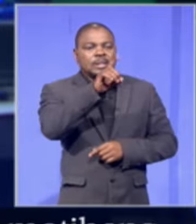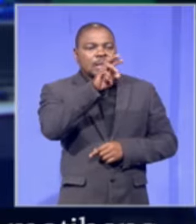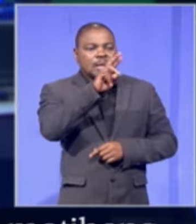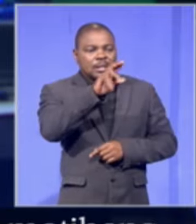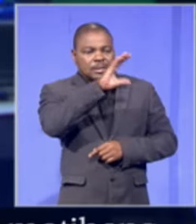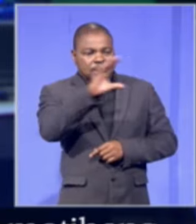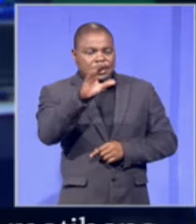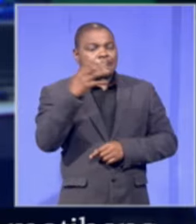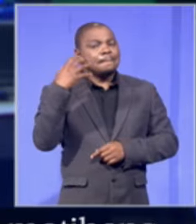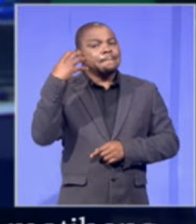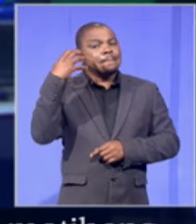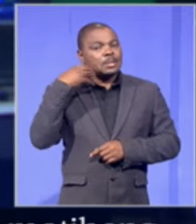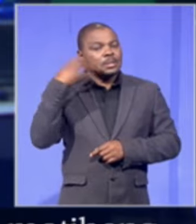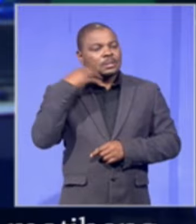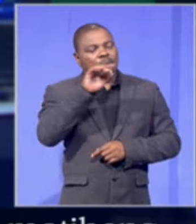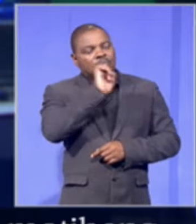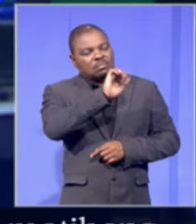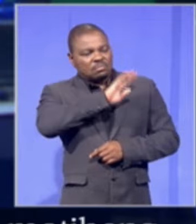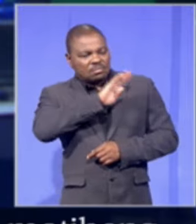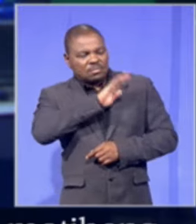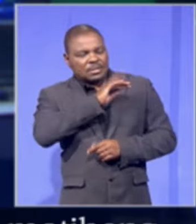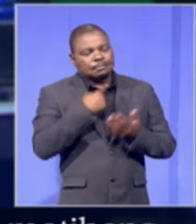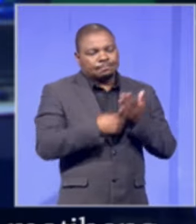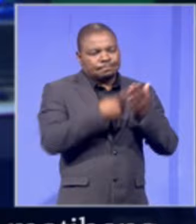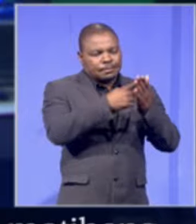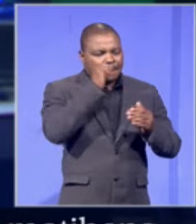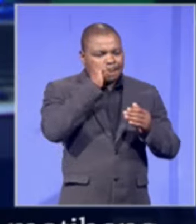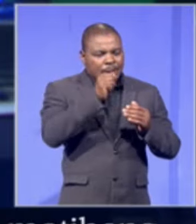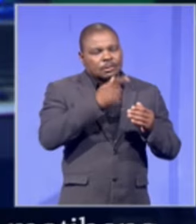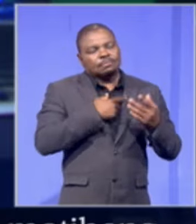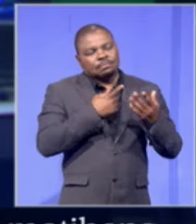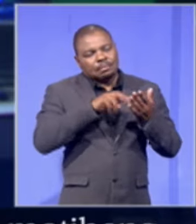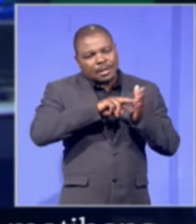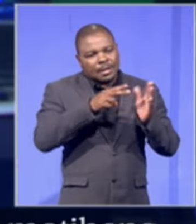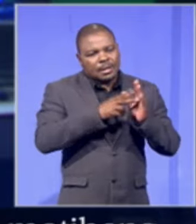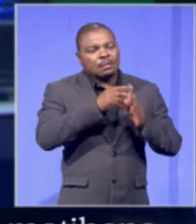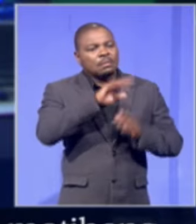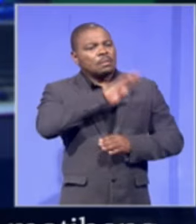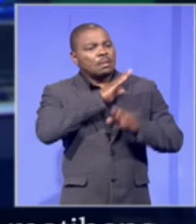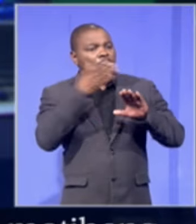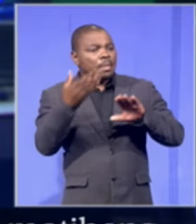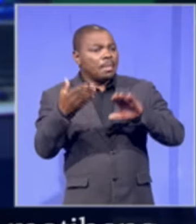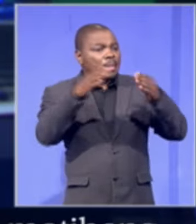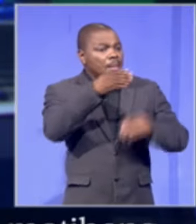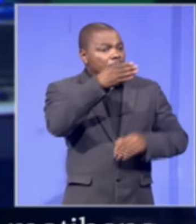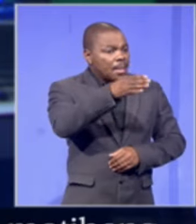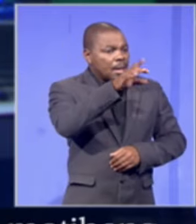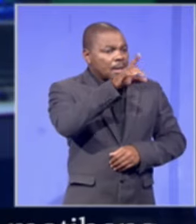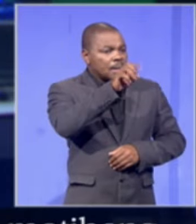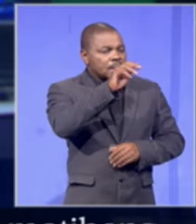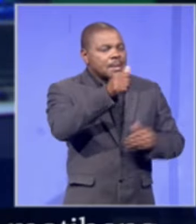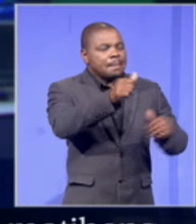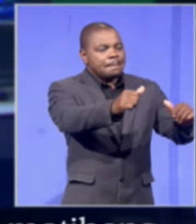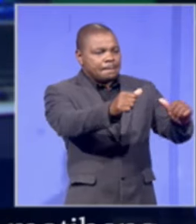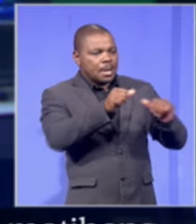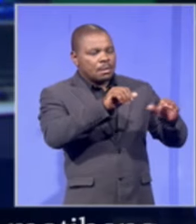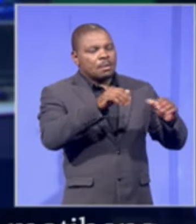Congo a filwe mosebetsi wa ho kgutlisa lapeng ditopo tsa masole a hlokahaletseng ntweng ya moraorao ya